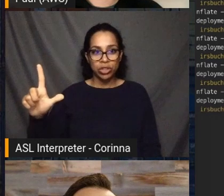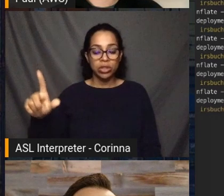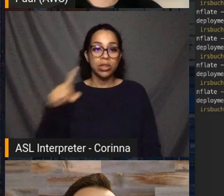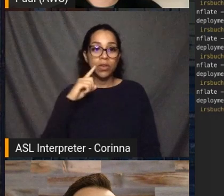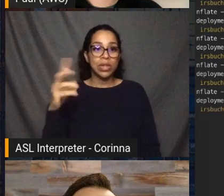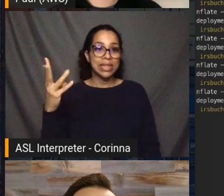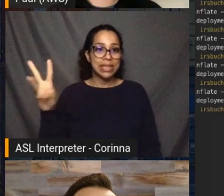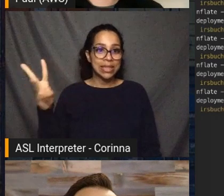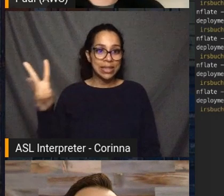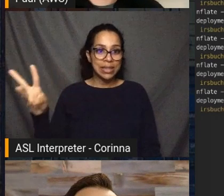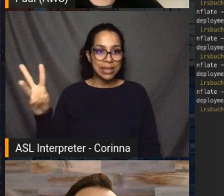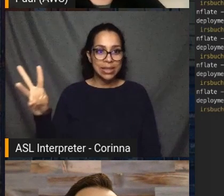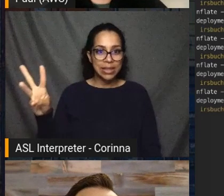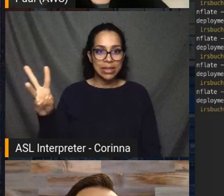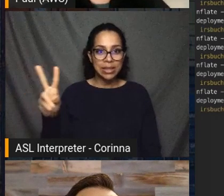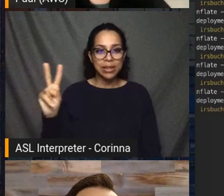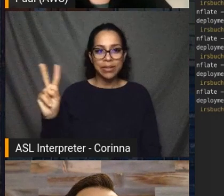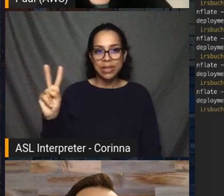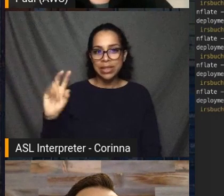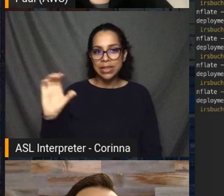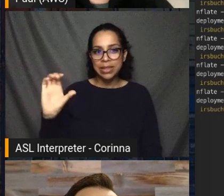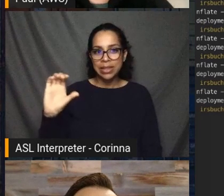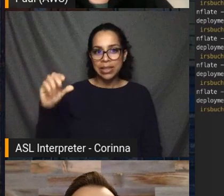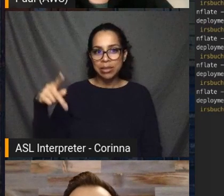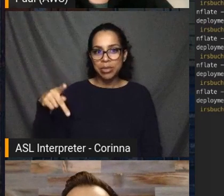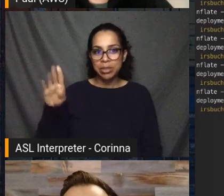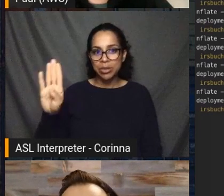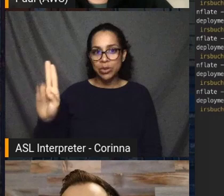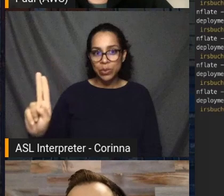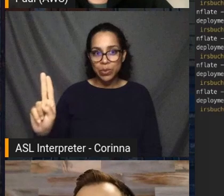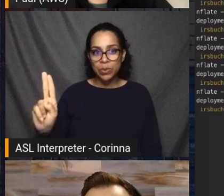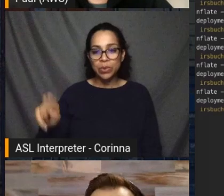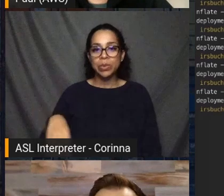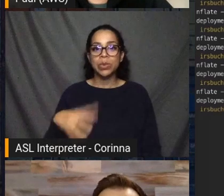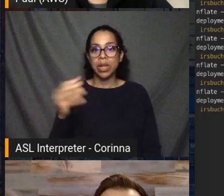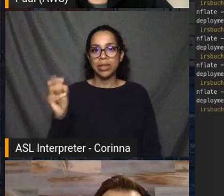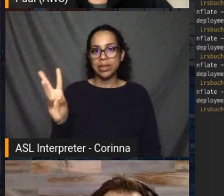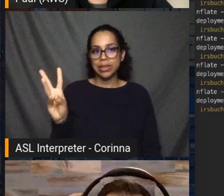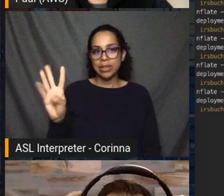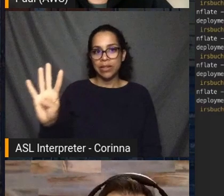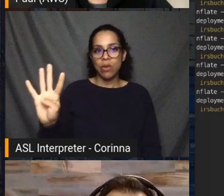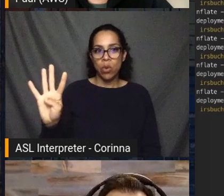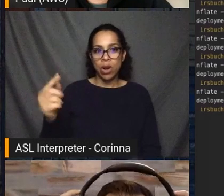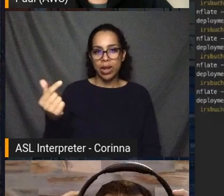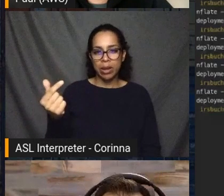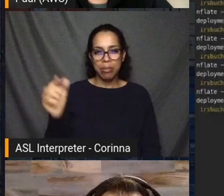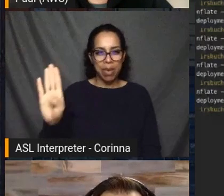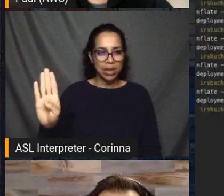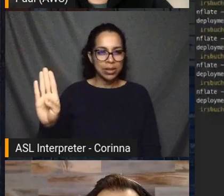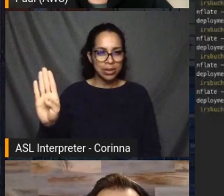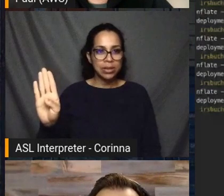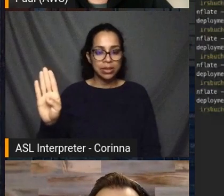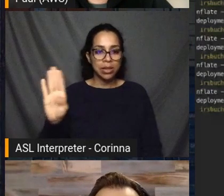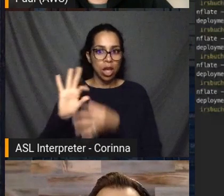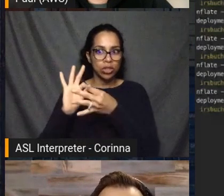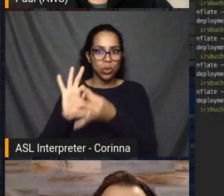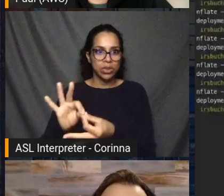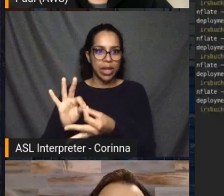vCPU compute instance with 64 gigabytes of associated memory.